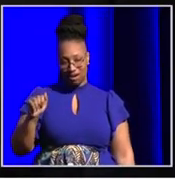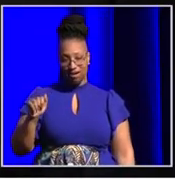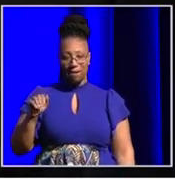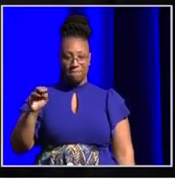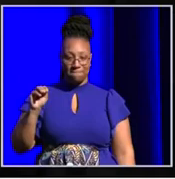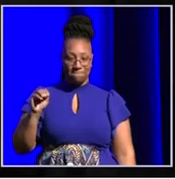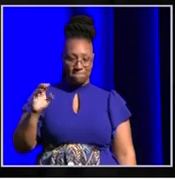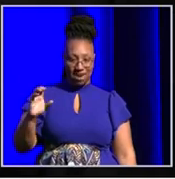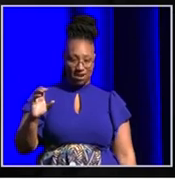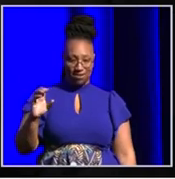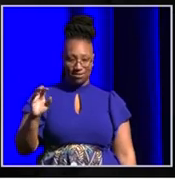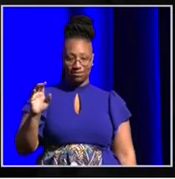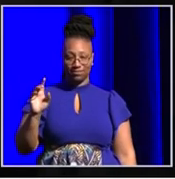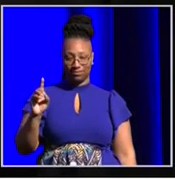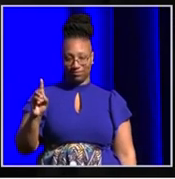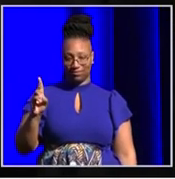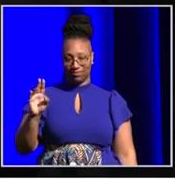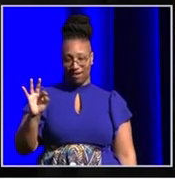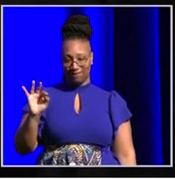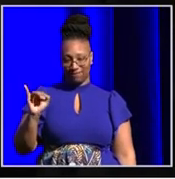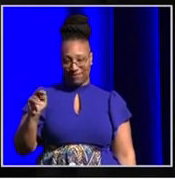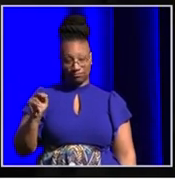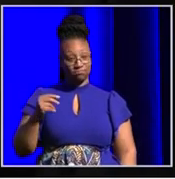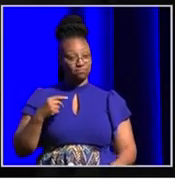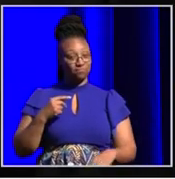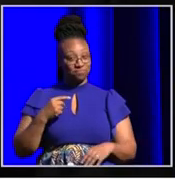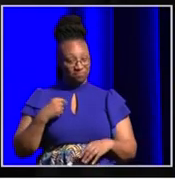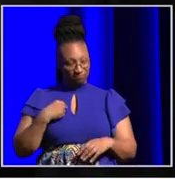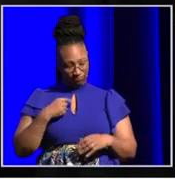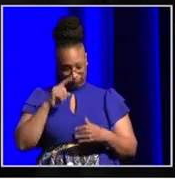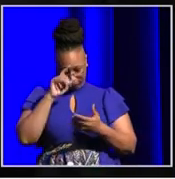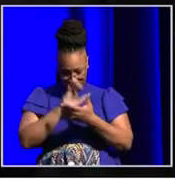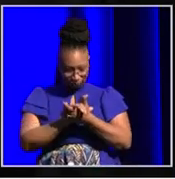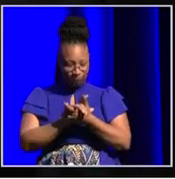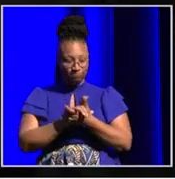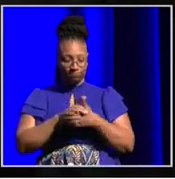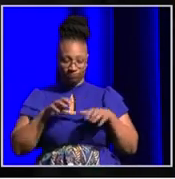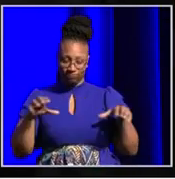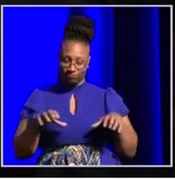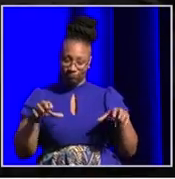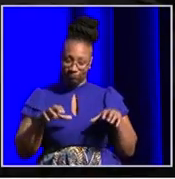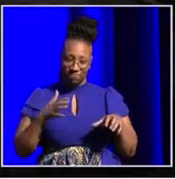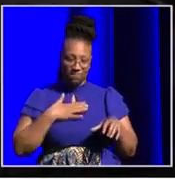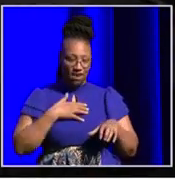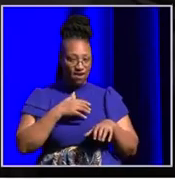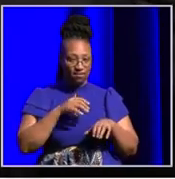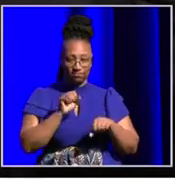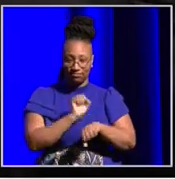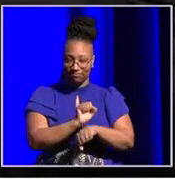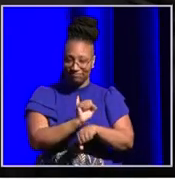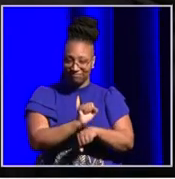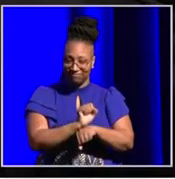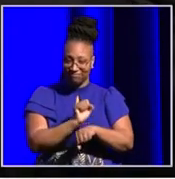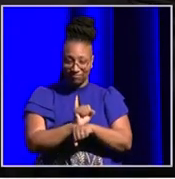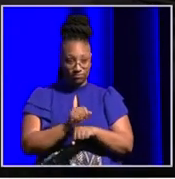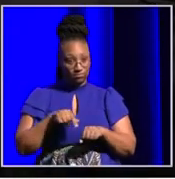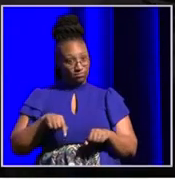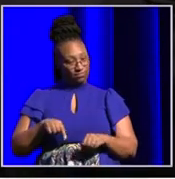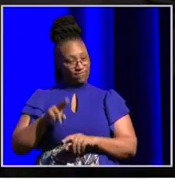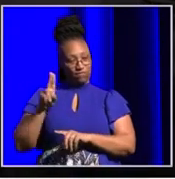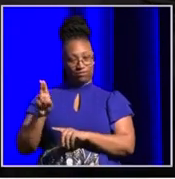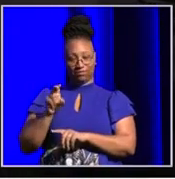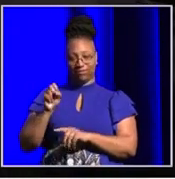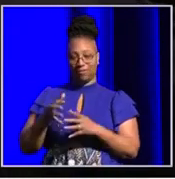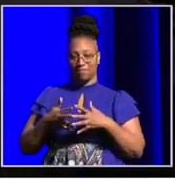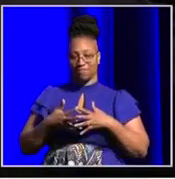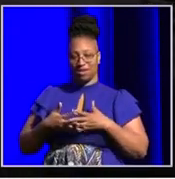solemnly swear that I will faithfully execute. That I will faithfully execute the laws of the United States of America. The laws of the United States of America.